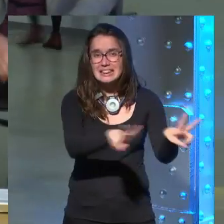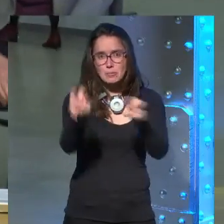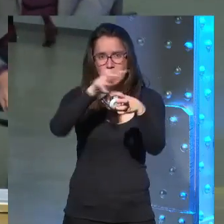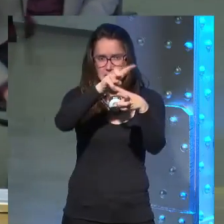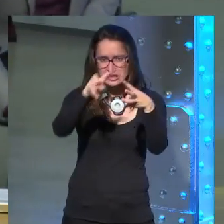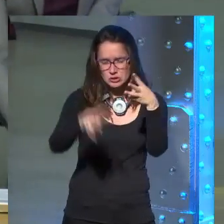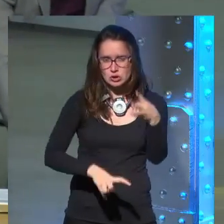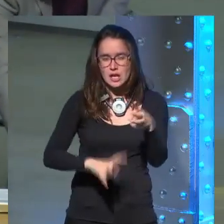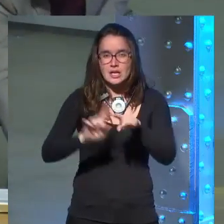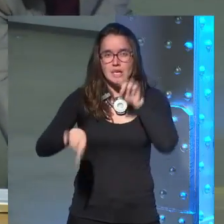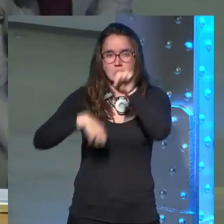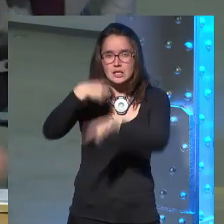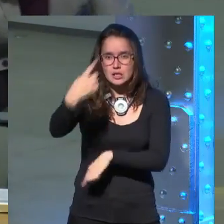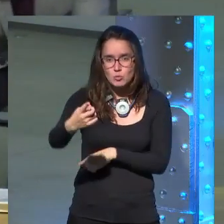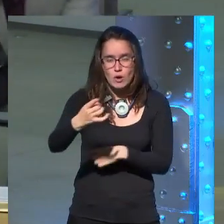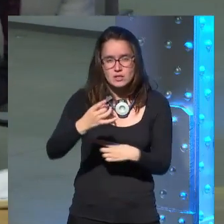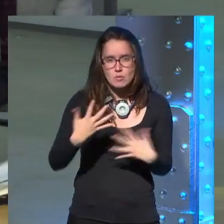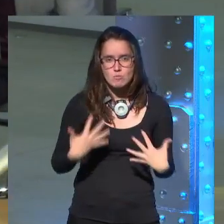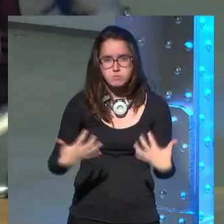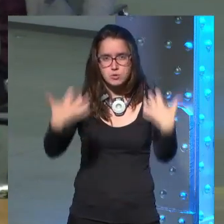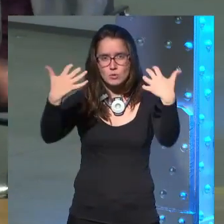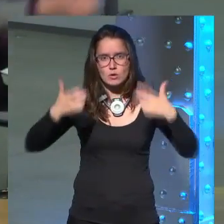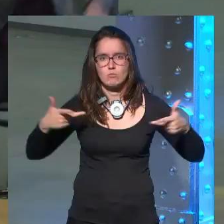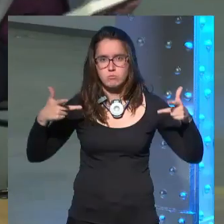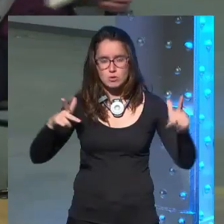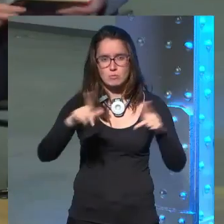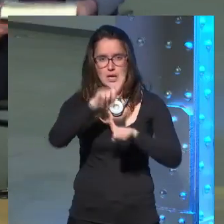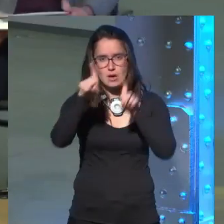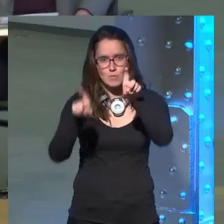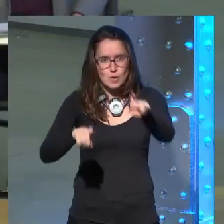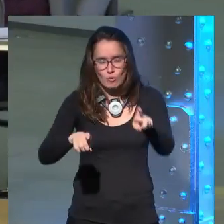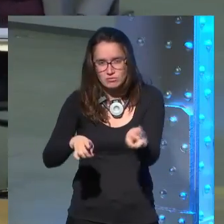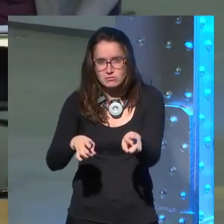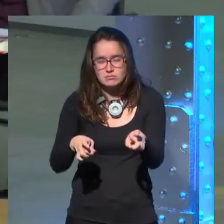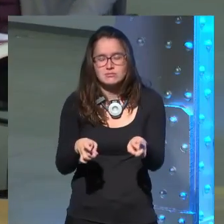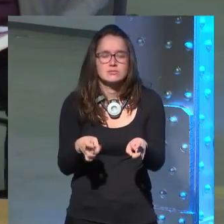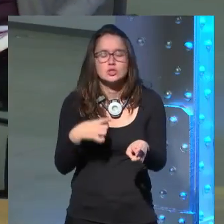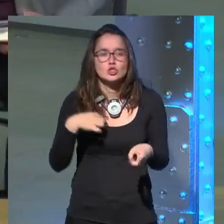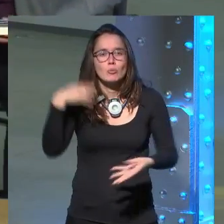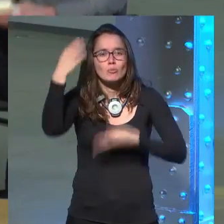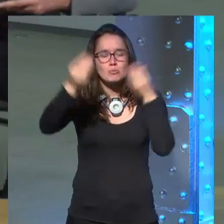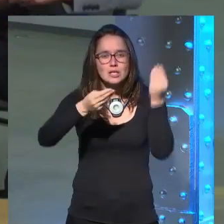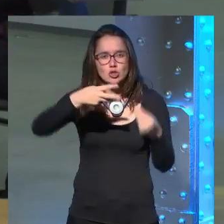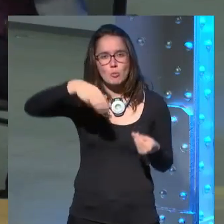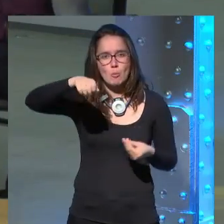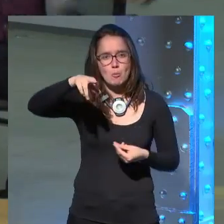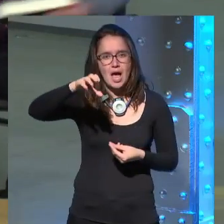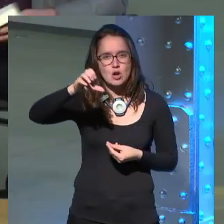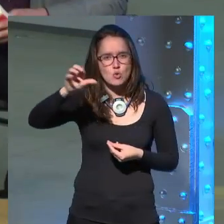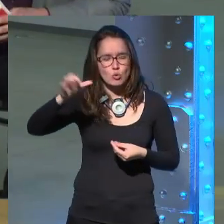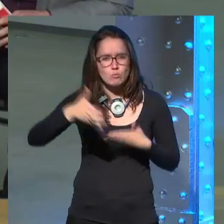ask him questions, proper questions, but discuss a few topics, and then we will turn the floor over to